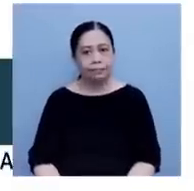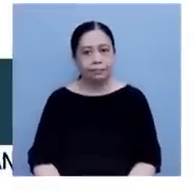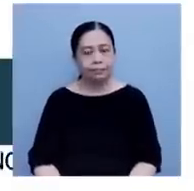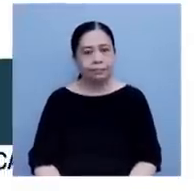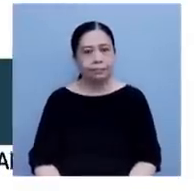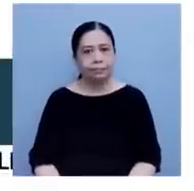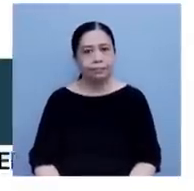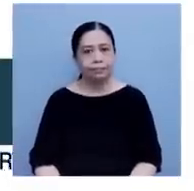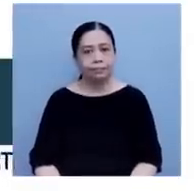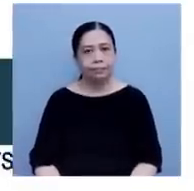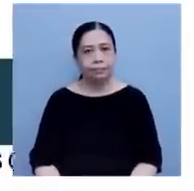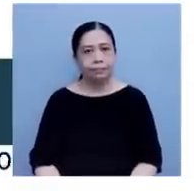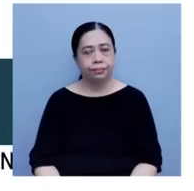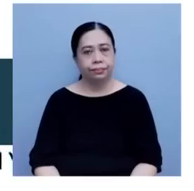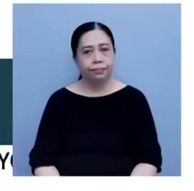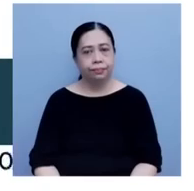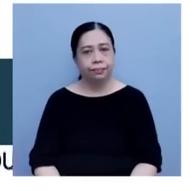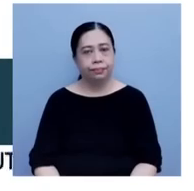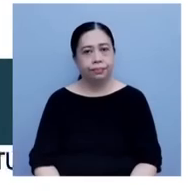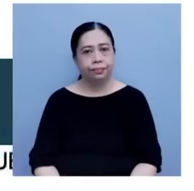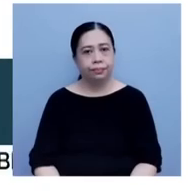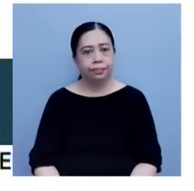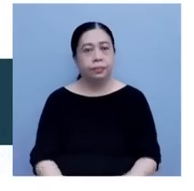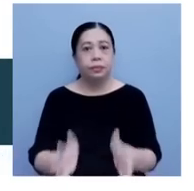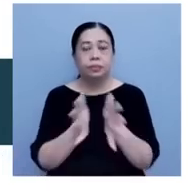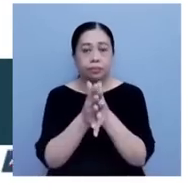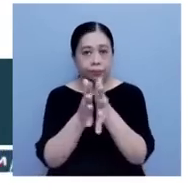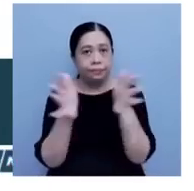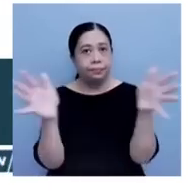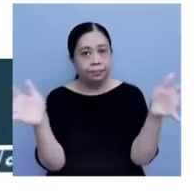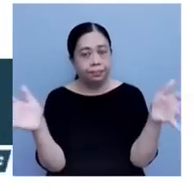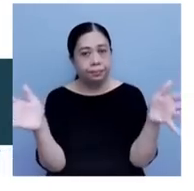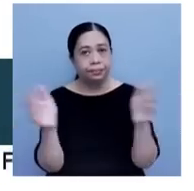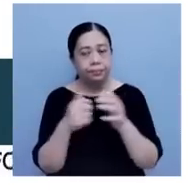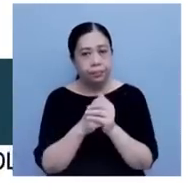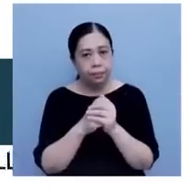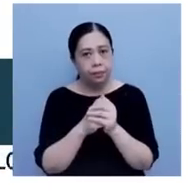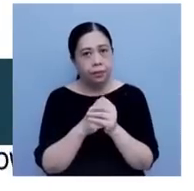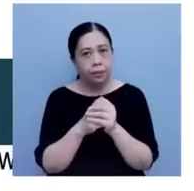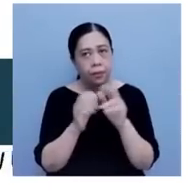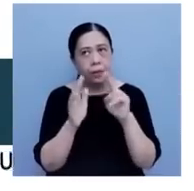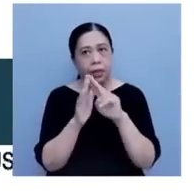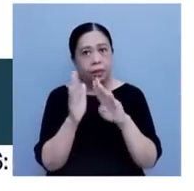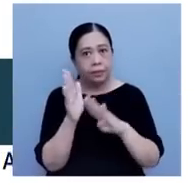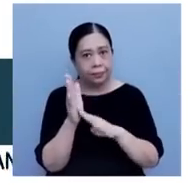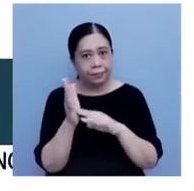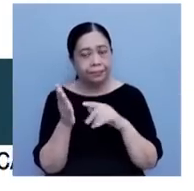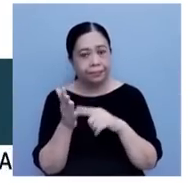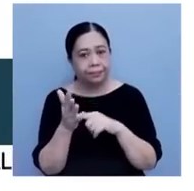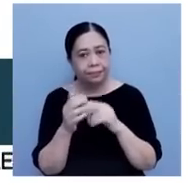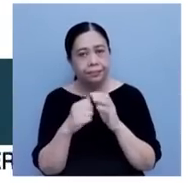It's actually a comprehensive toolkit, right? So